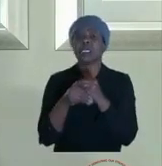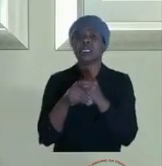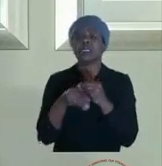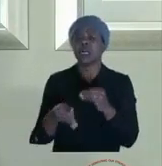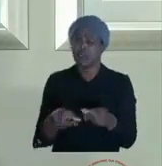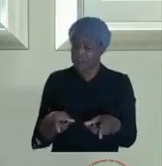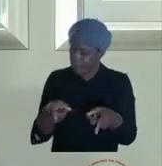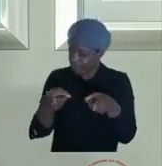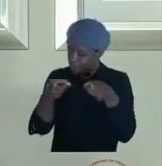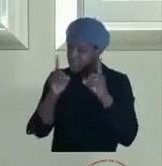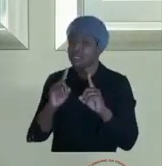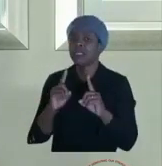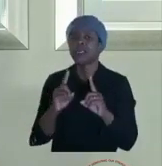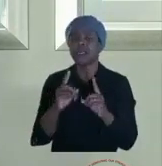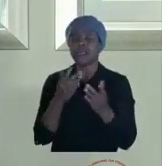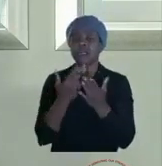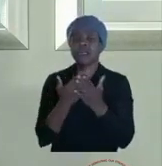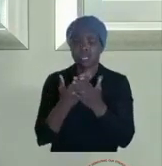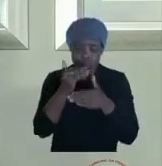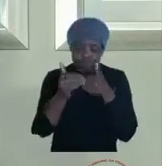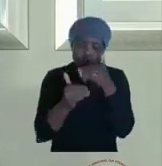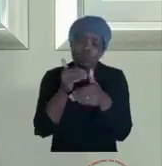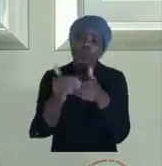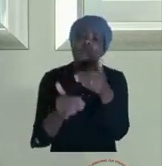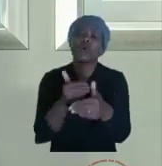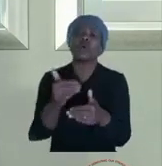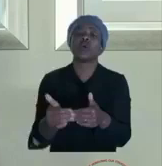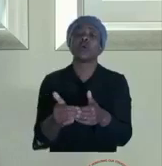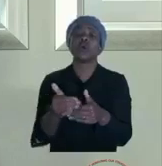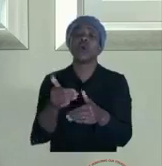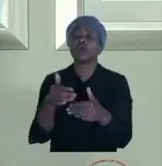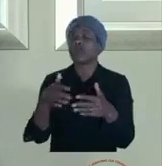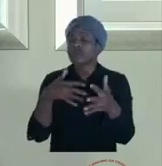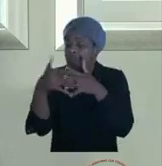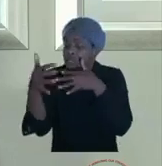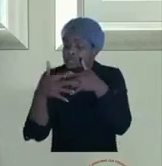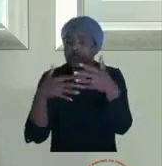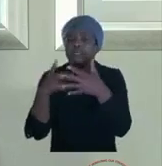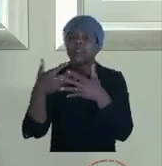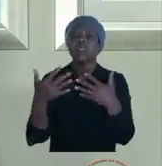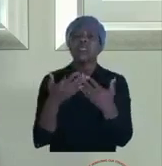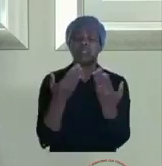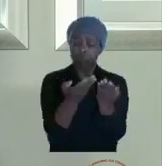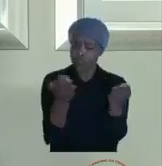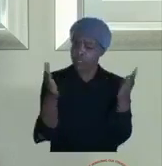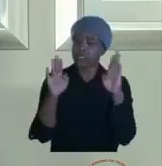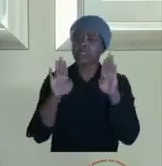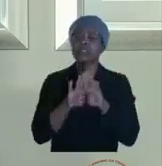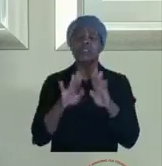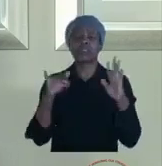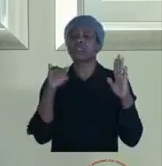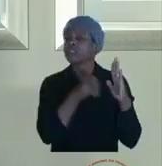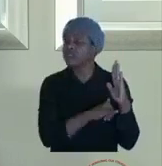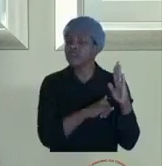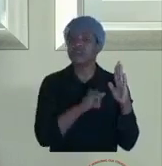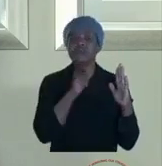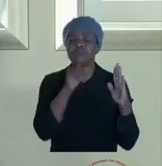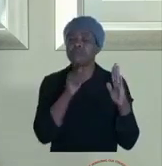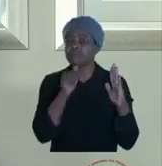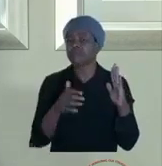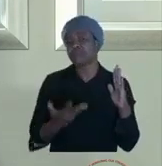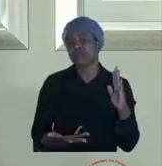to continue even as government eases lockdown regulations and workers return to their jobs.